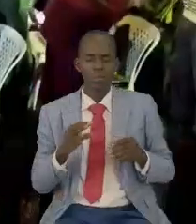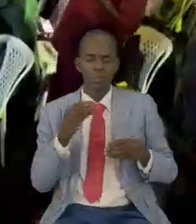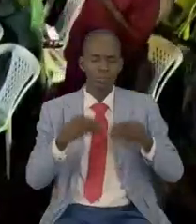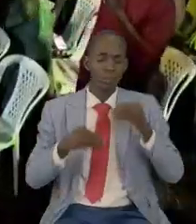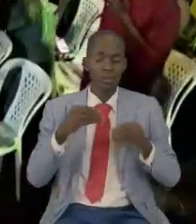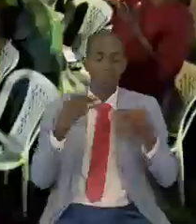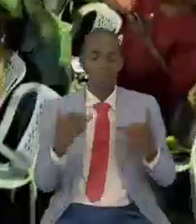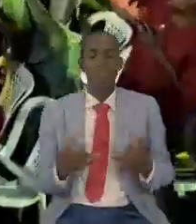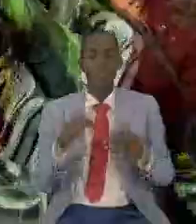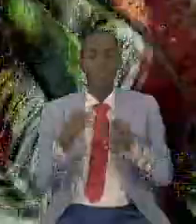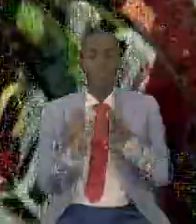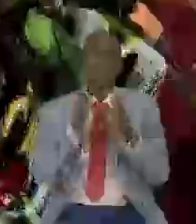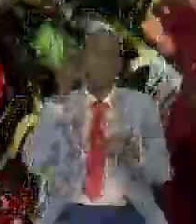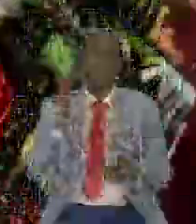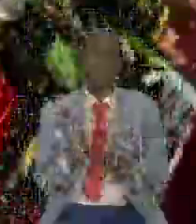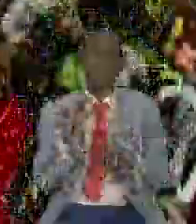name.